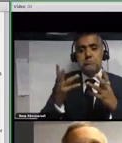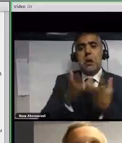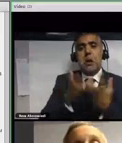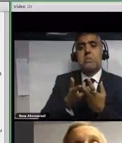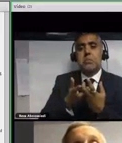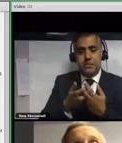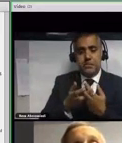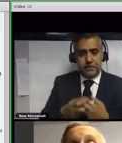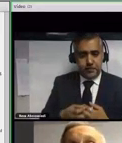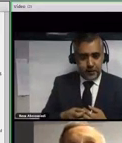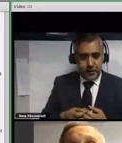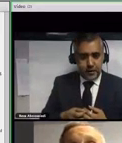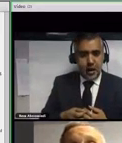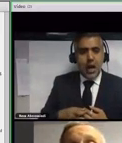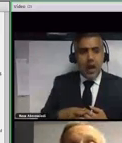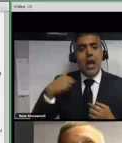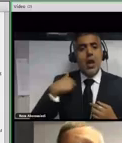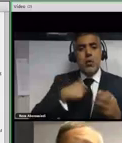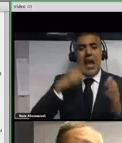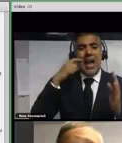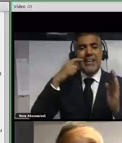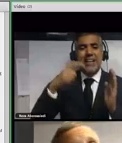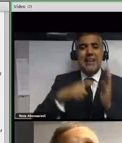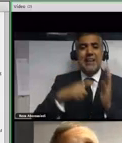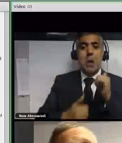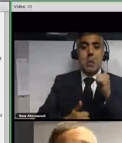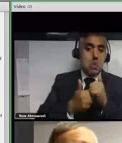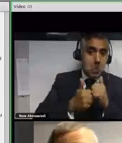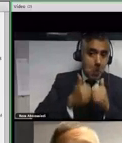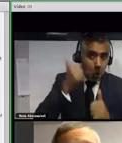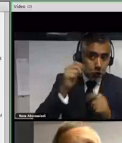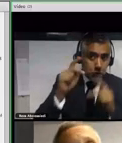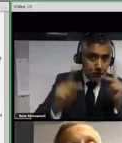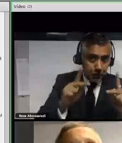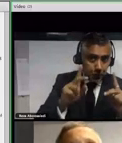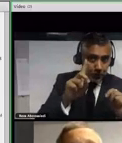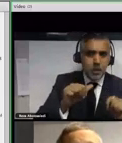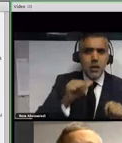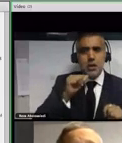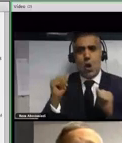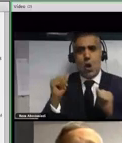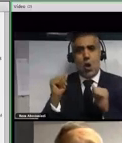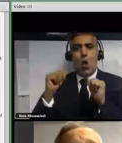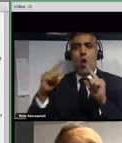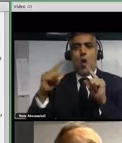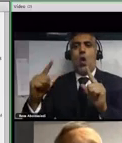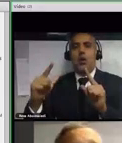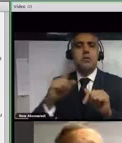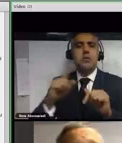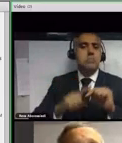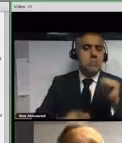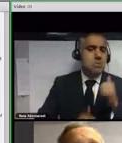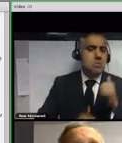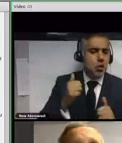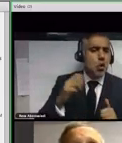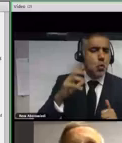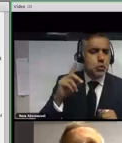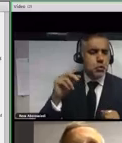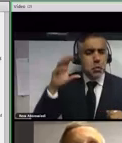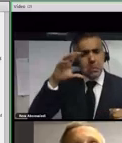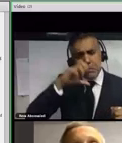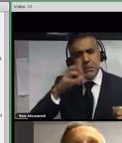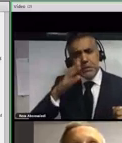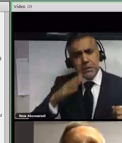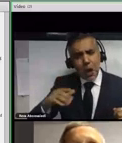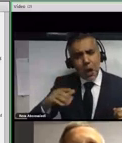comparable. And it tends to identify most people with disabilities, not all people with disabilities. We do miss some certain groups. I'll talk about that in